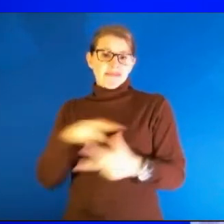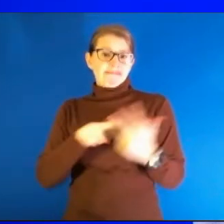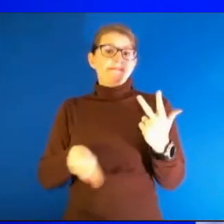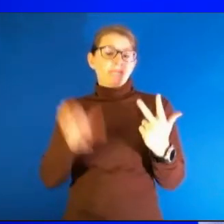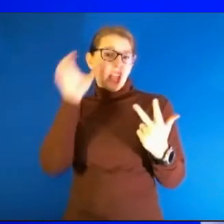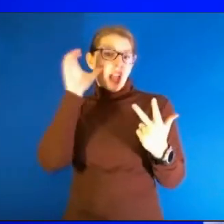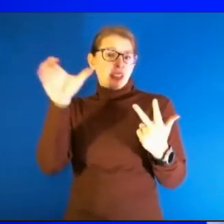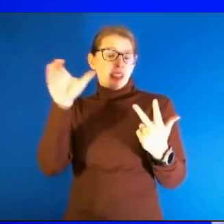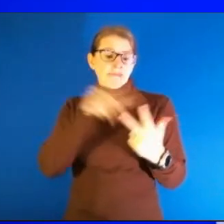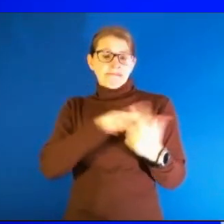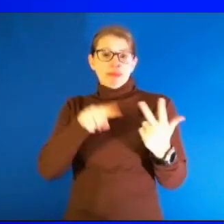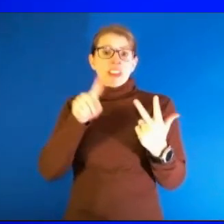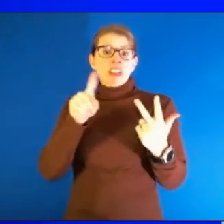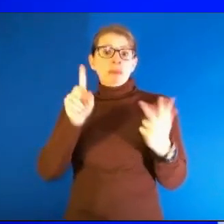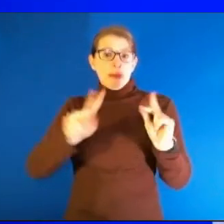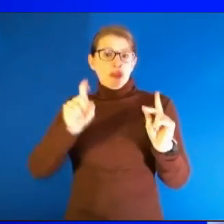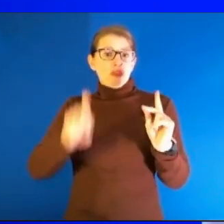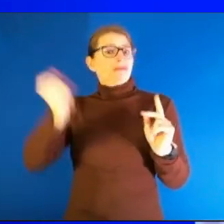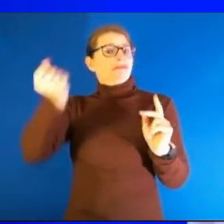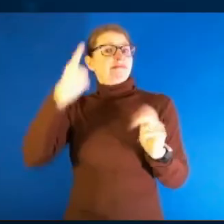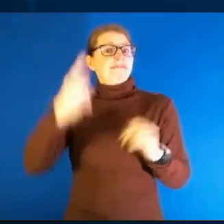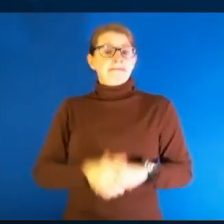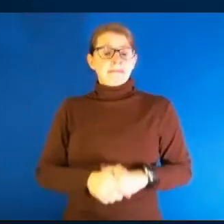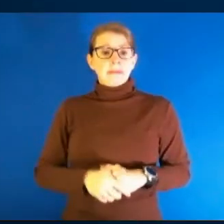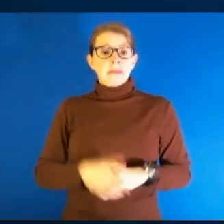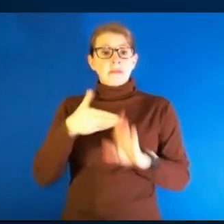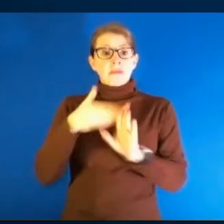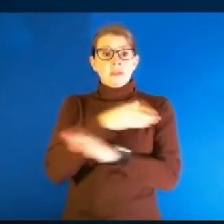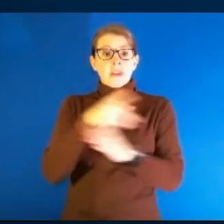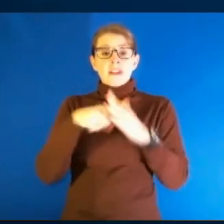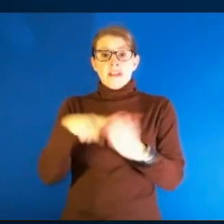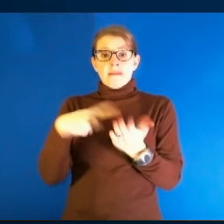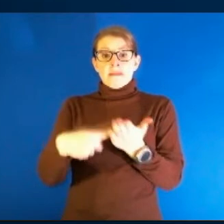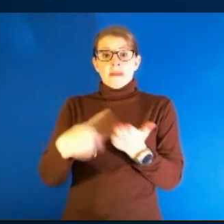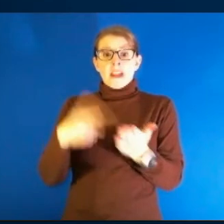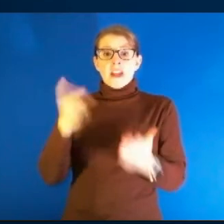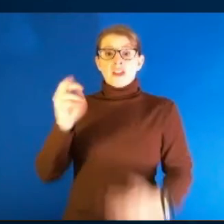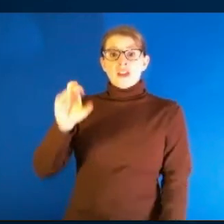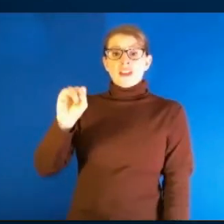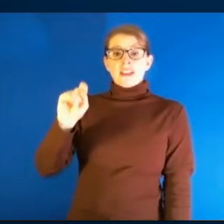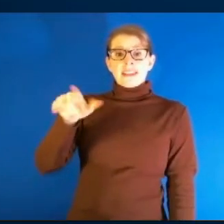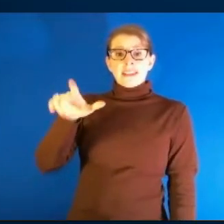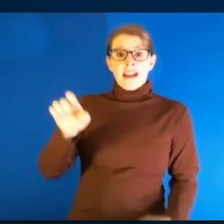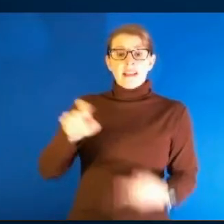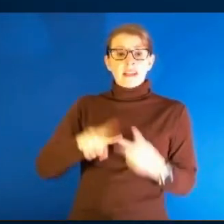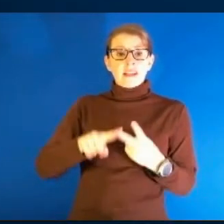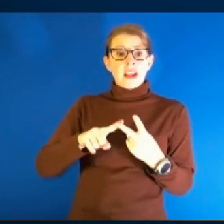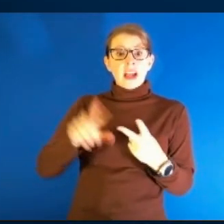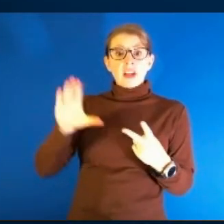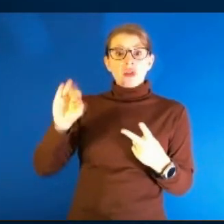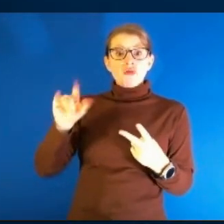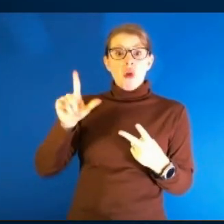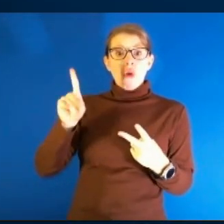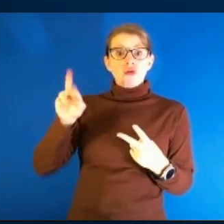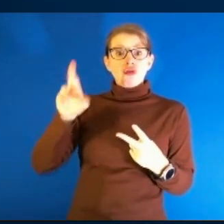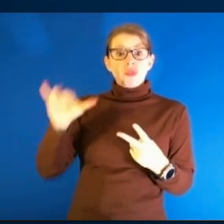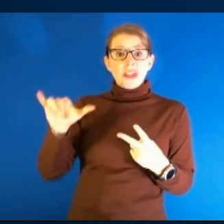understand. All right, before we get to our conversation with Dr. Sale and Rick Coldry, do we have any reporter questions on the line with us